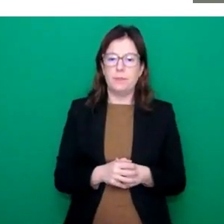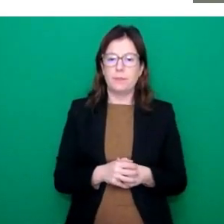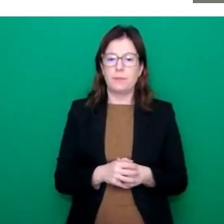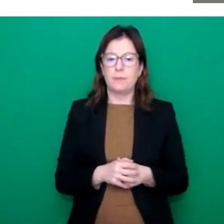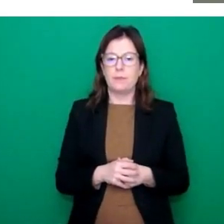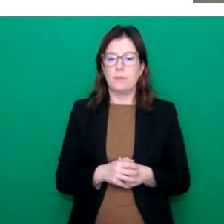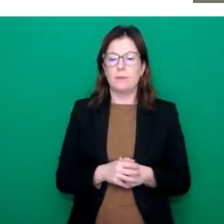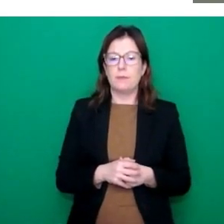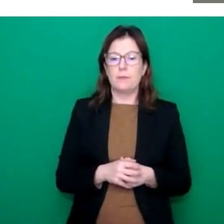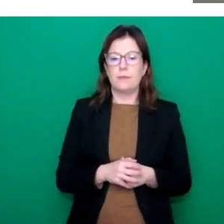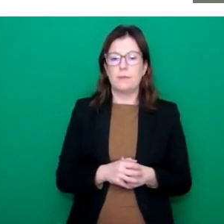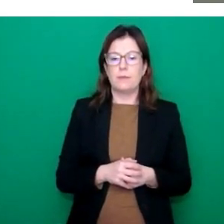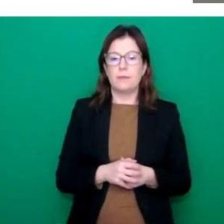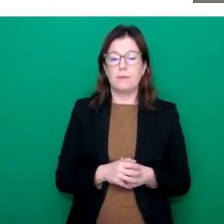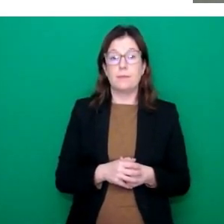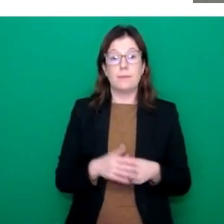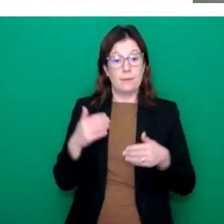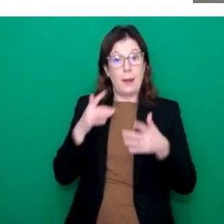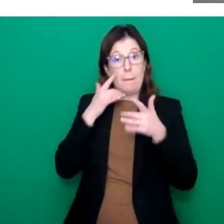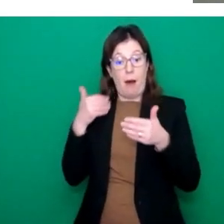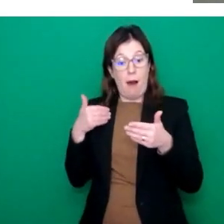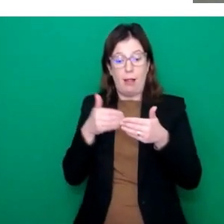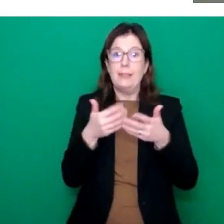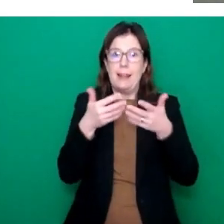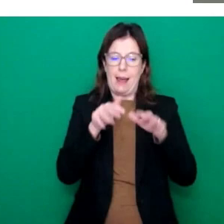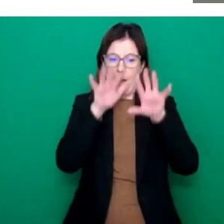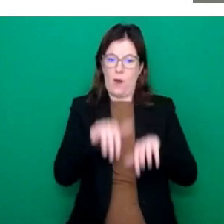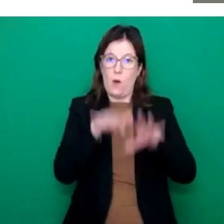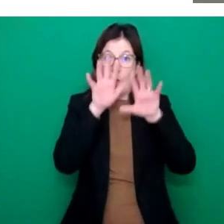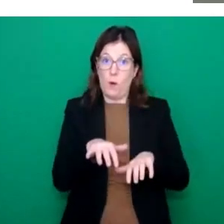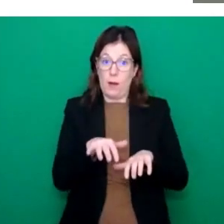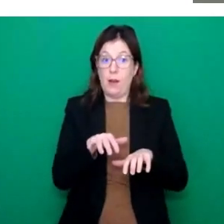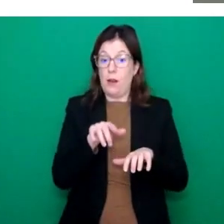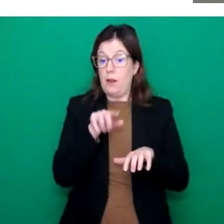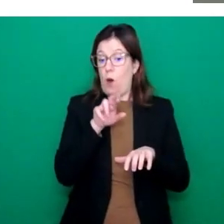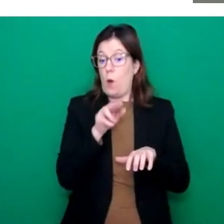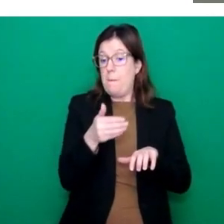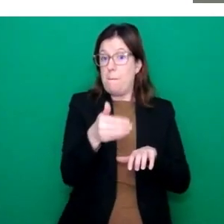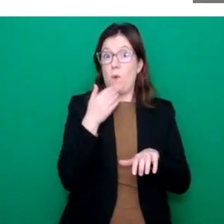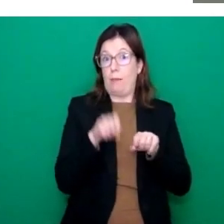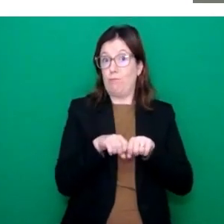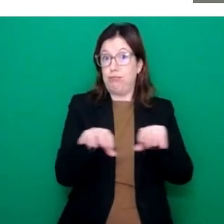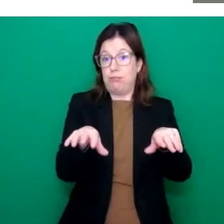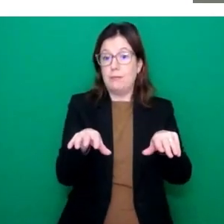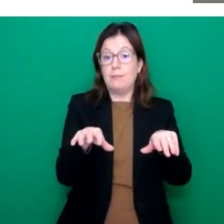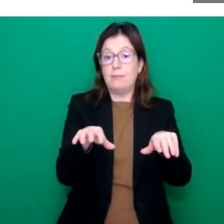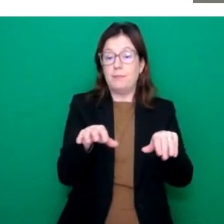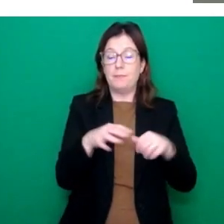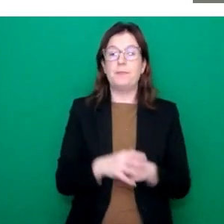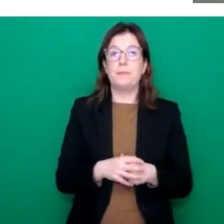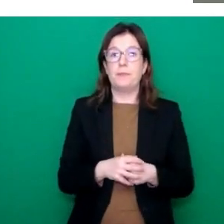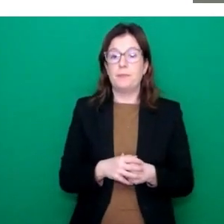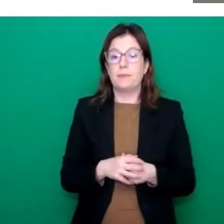We're currently in the write-up stage and hope to publish our findings for the pilot project. And this has coincided with a